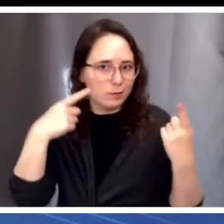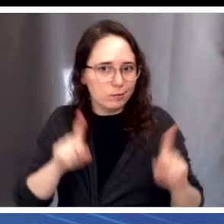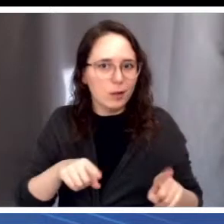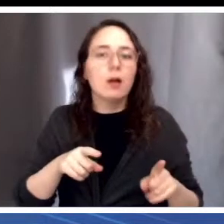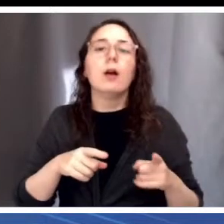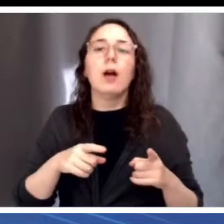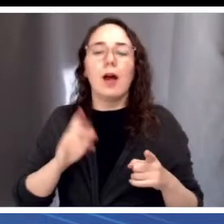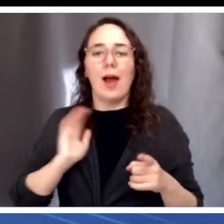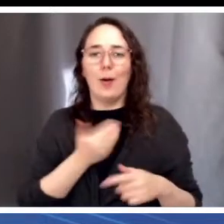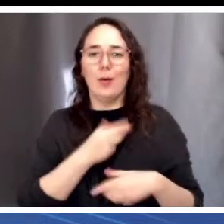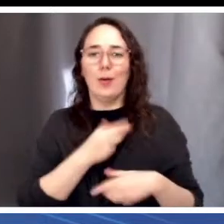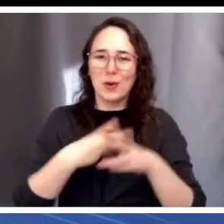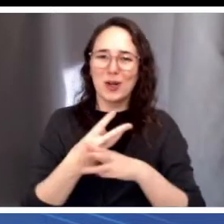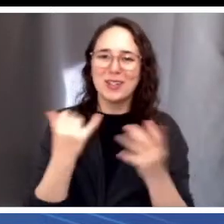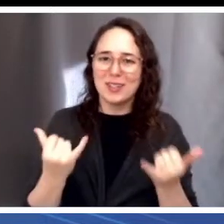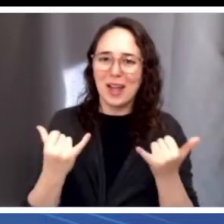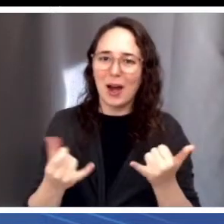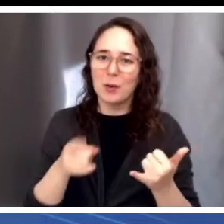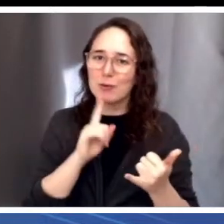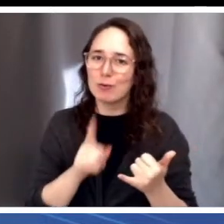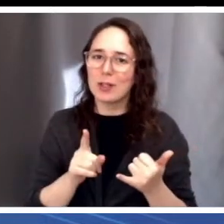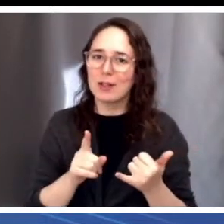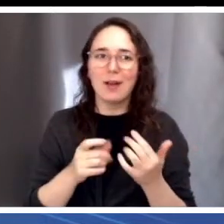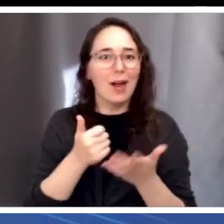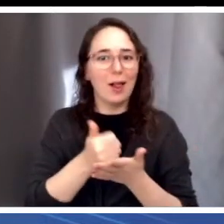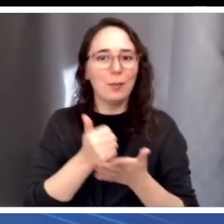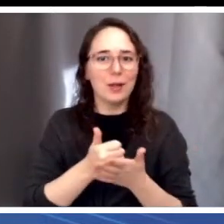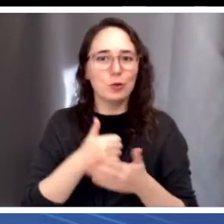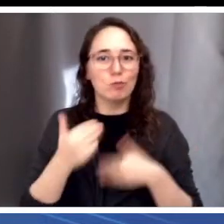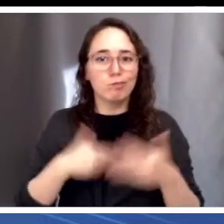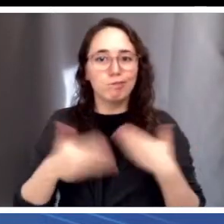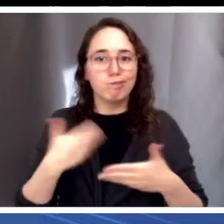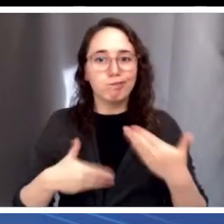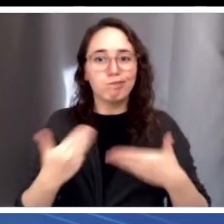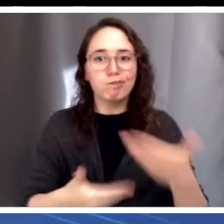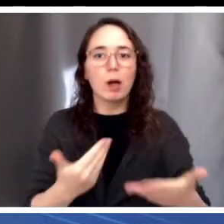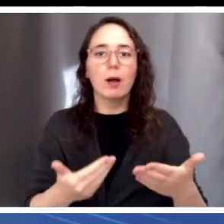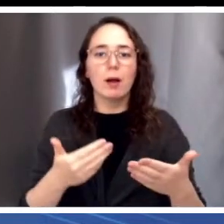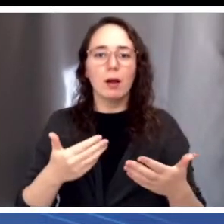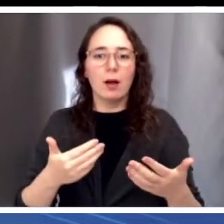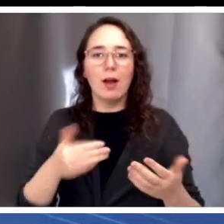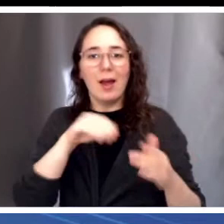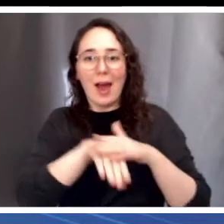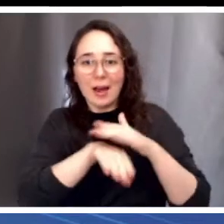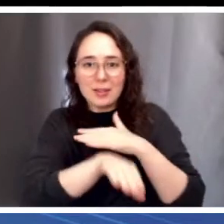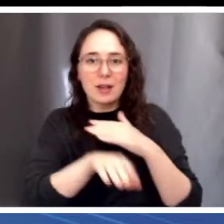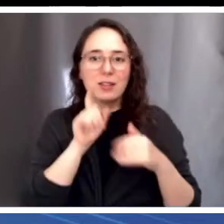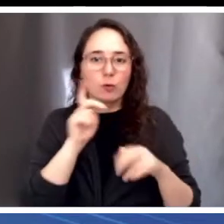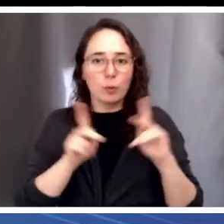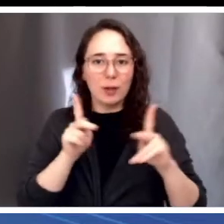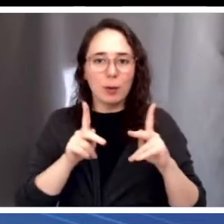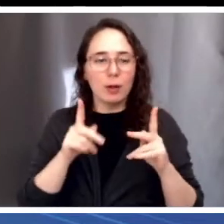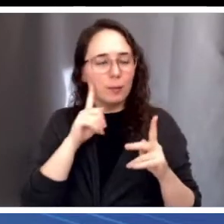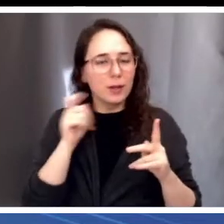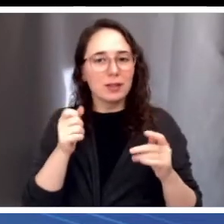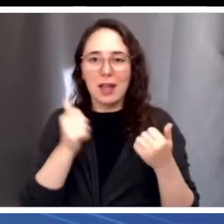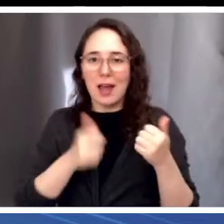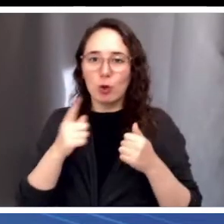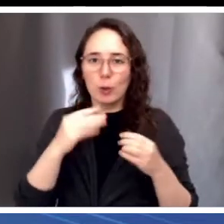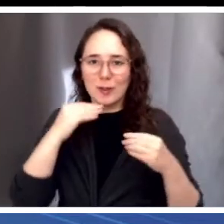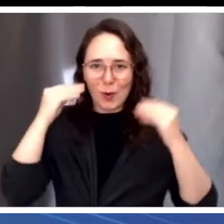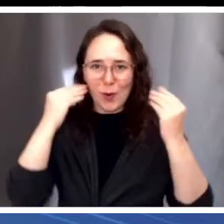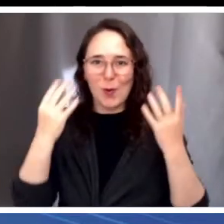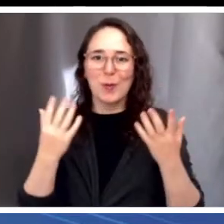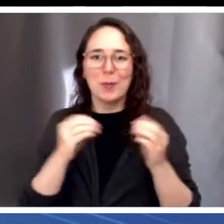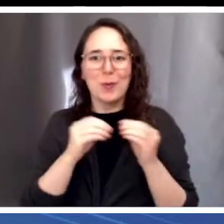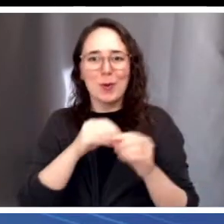expediting and and further expansion of, of accessibility, like audio description. And, you know, I think, like you said,